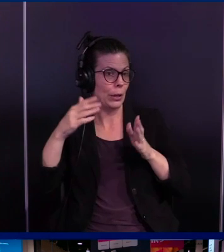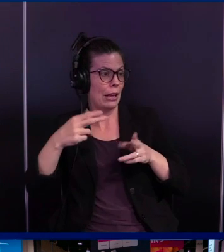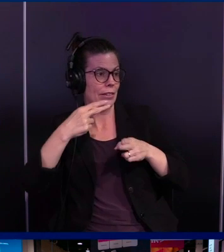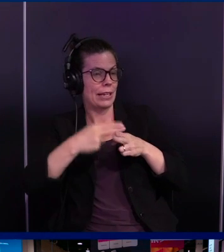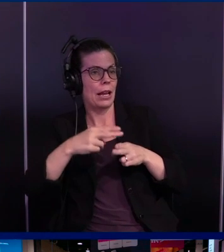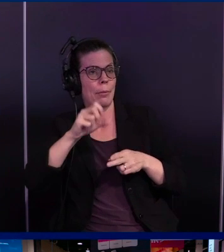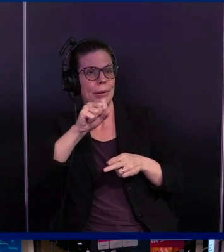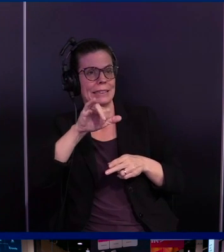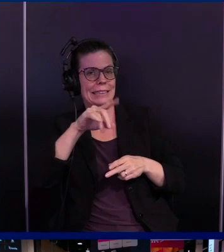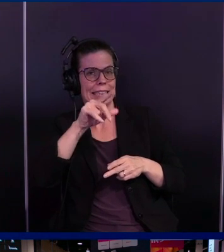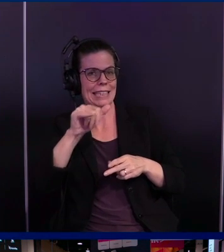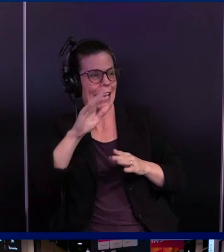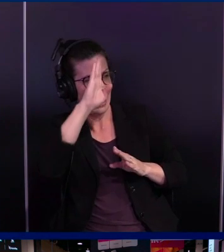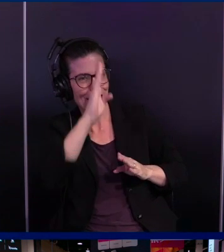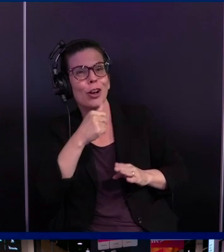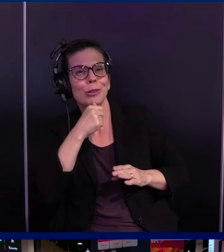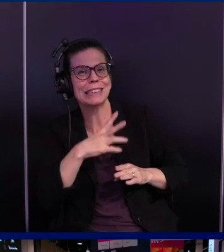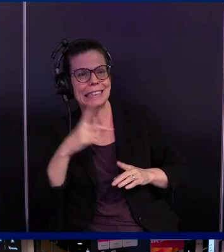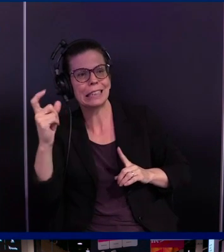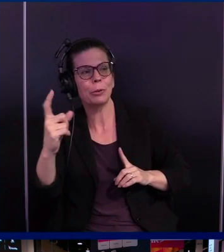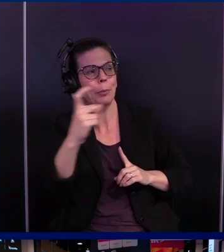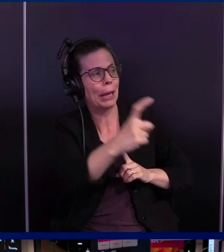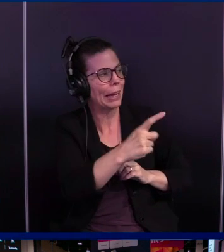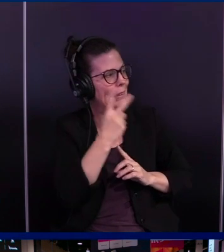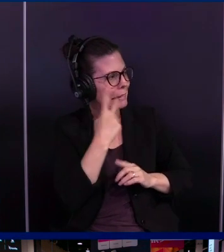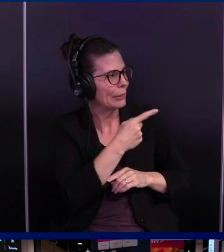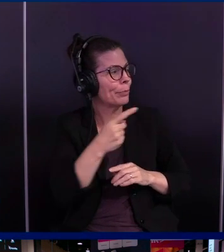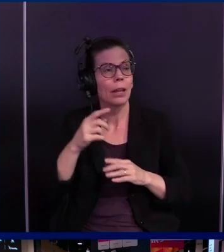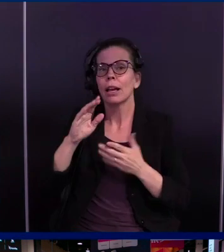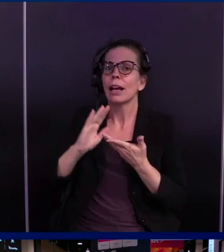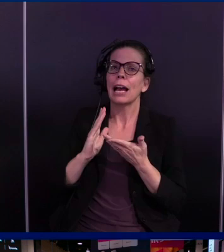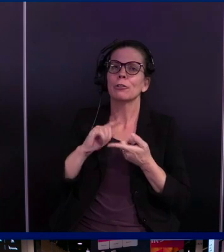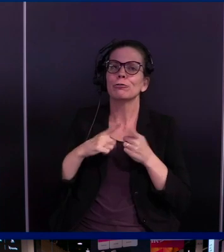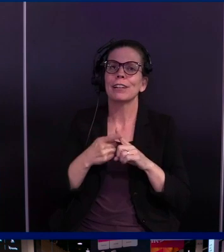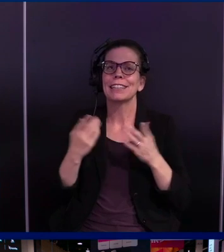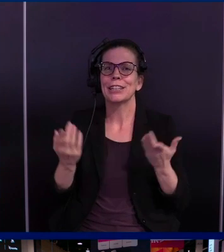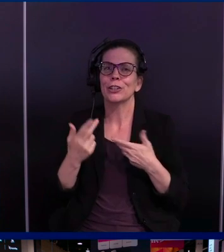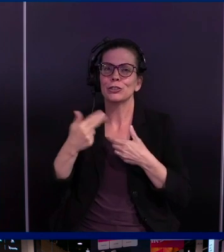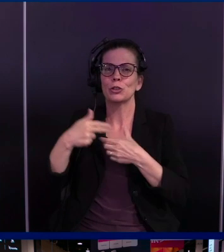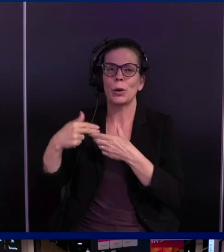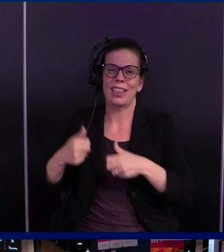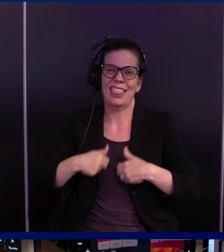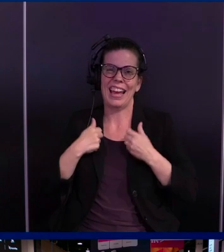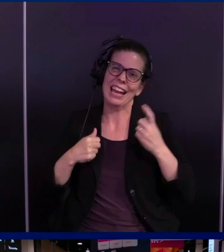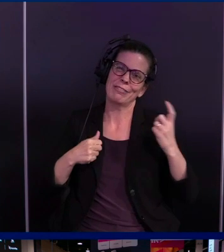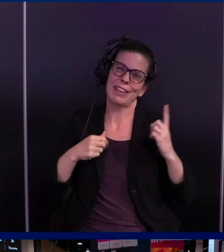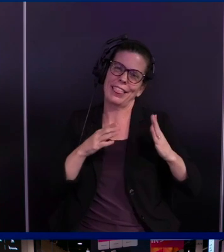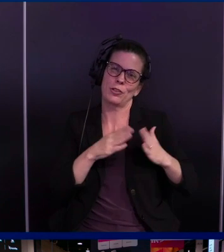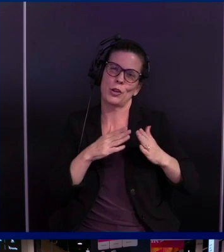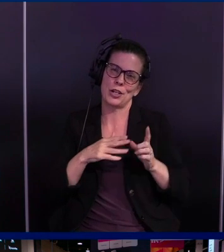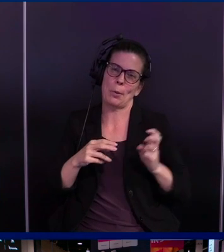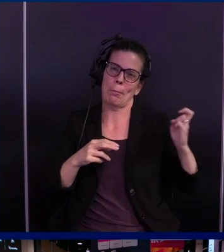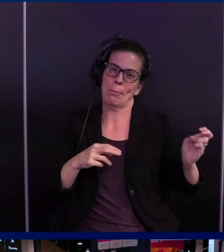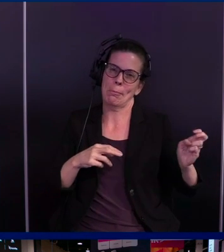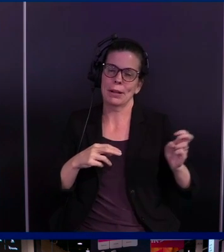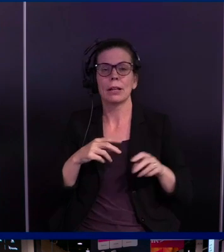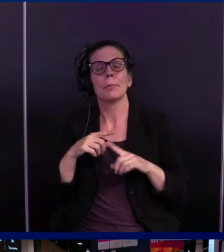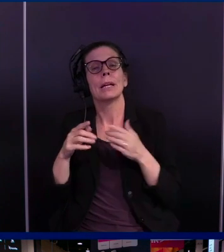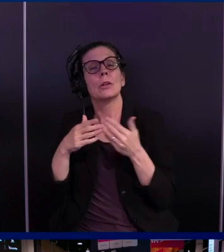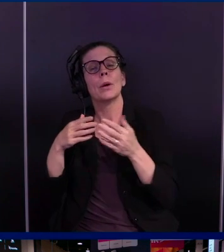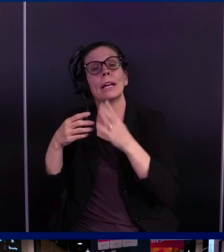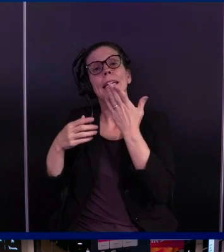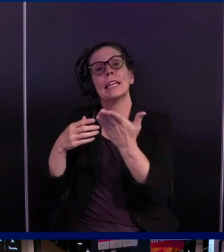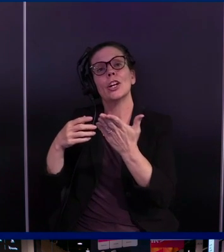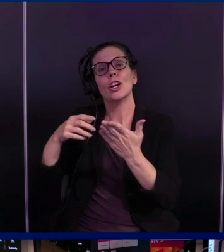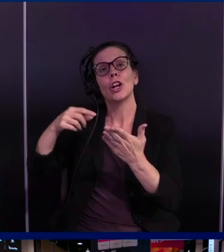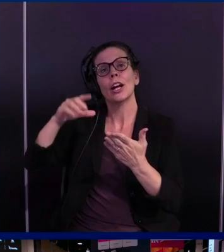Sydney. Hi, Sydney. Oh, hey there. So our friends here are joining us live over in the corner, but stay tuned. So here we have